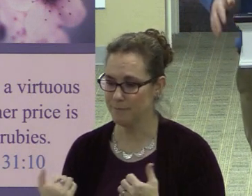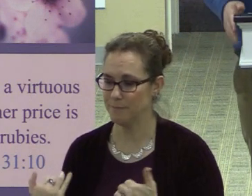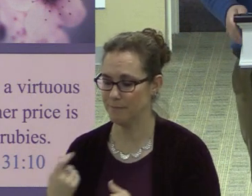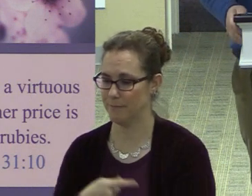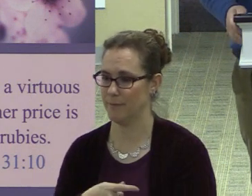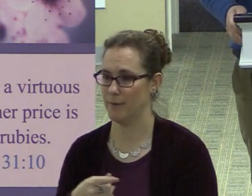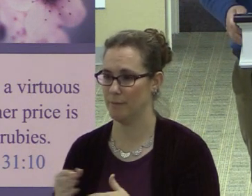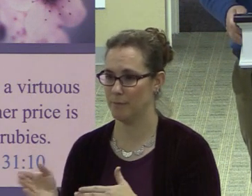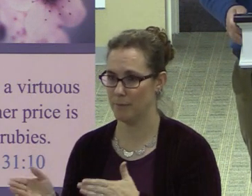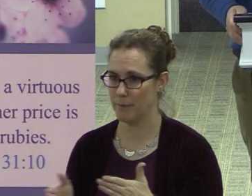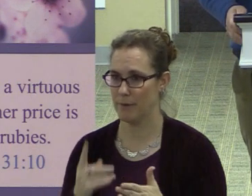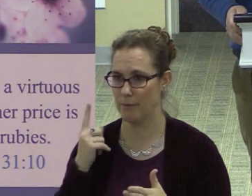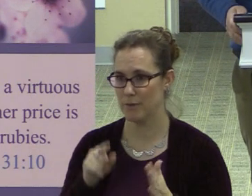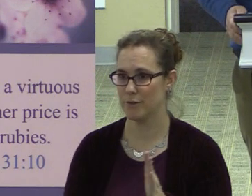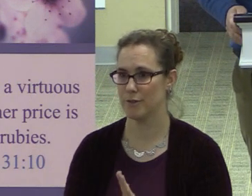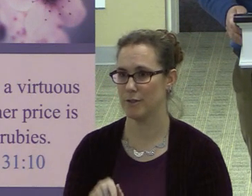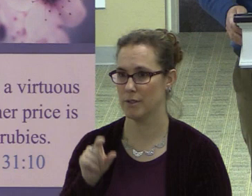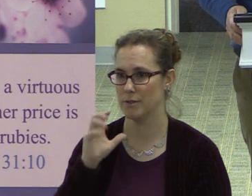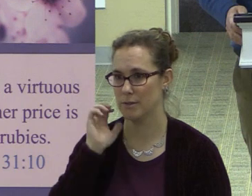of tomorrow.